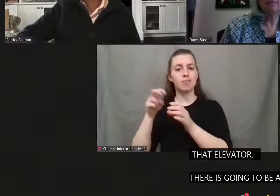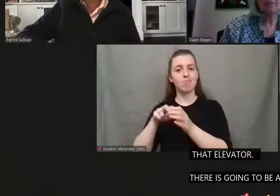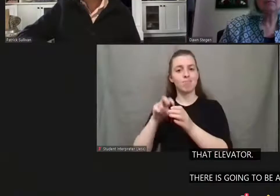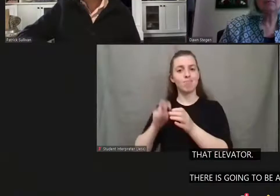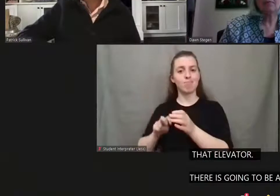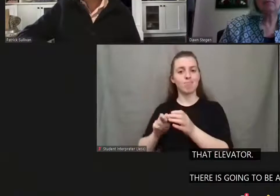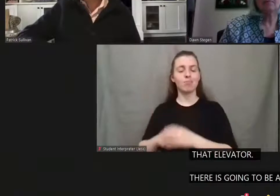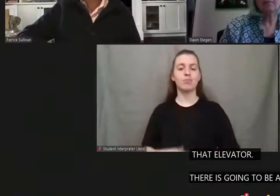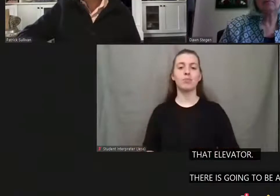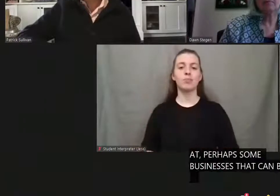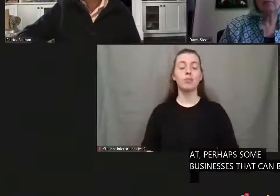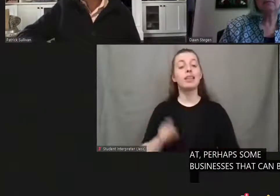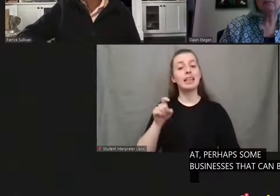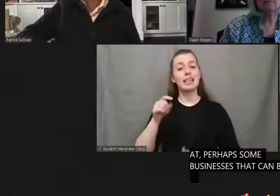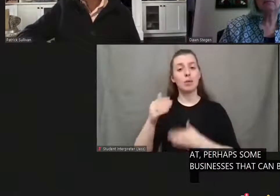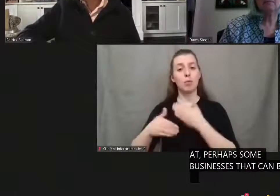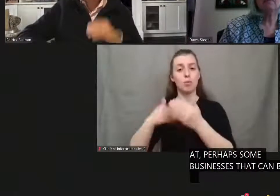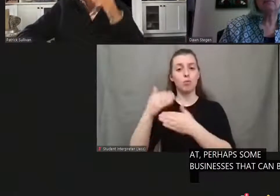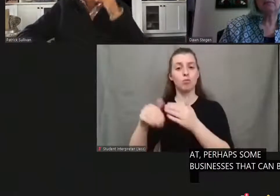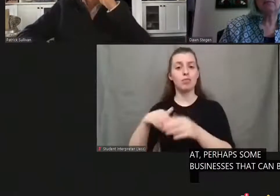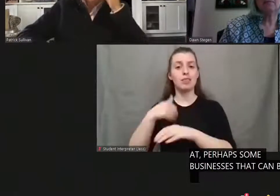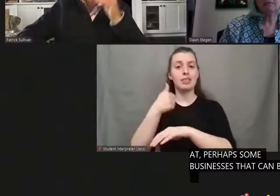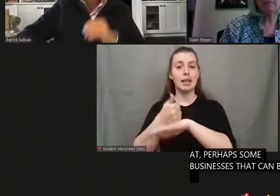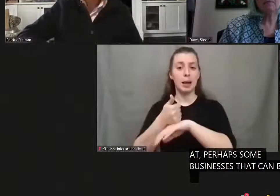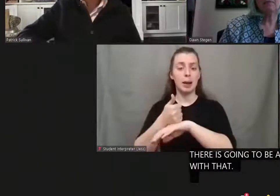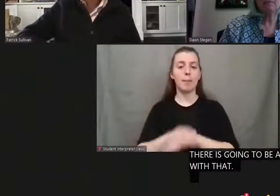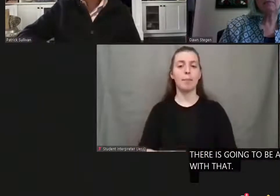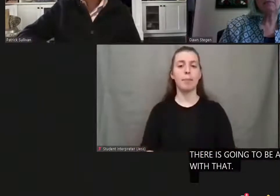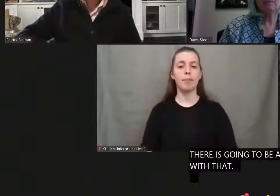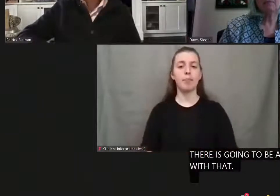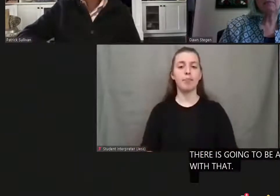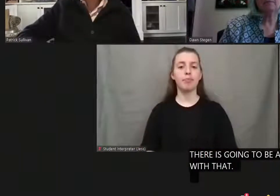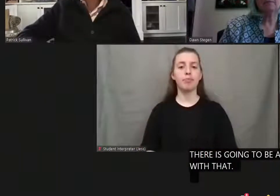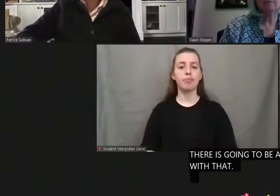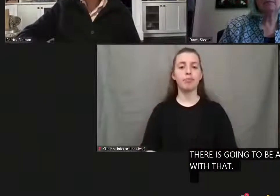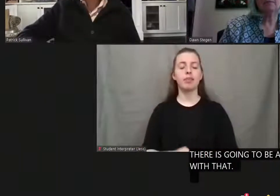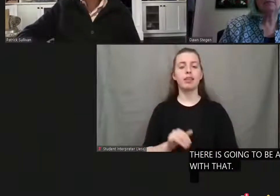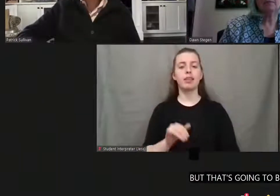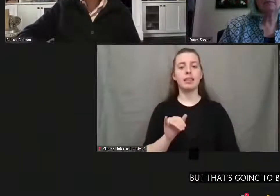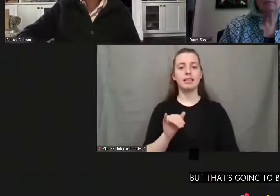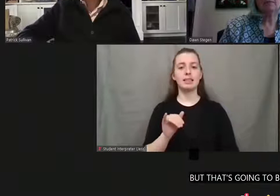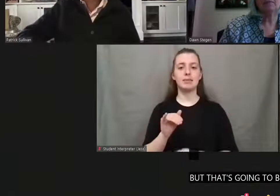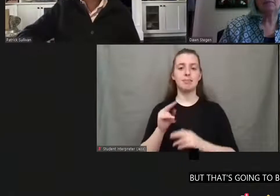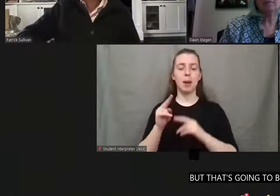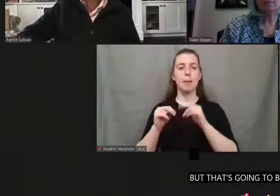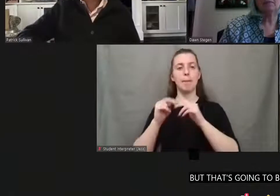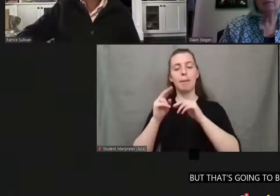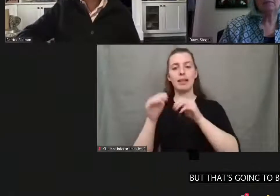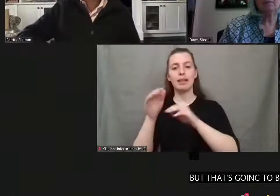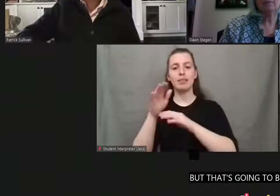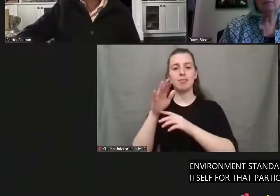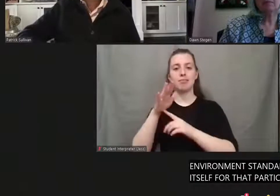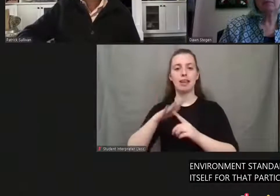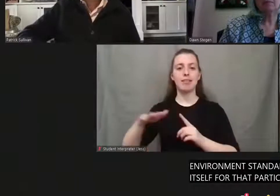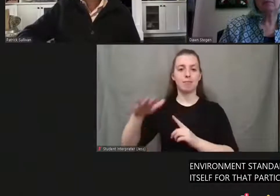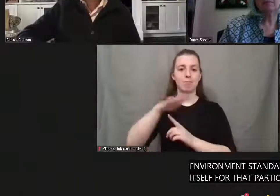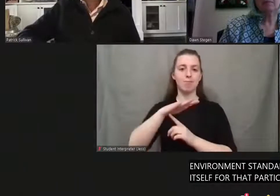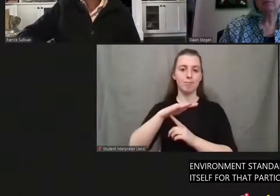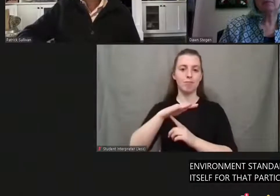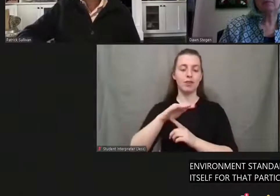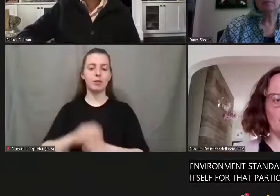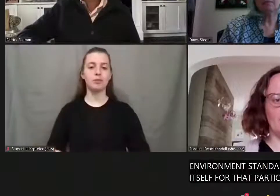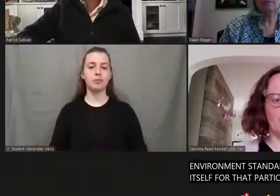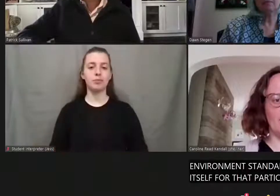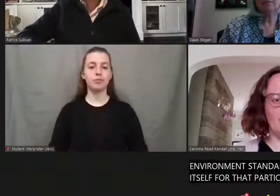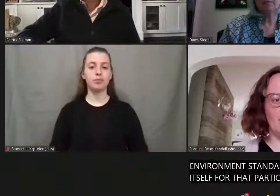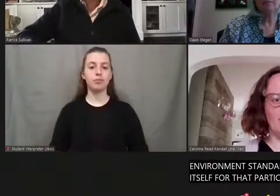that, but that's going to be in the Built Environment Standard itself for that particular regulation. So Carolyn, if there's anything you want to add to that, then I'll be